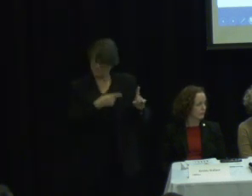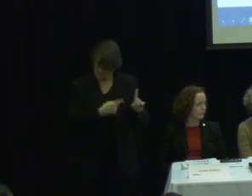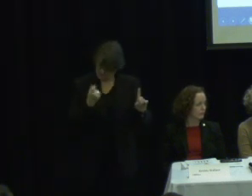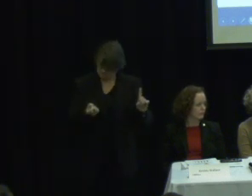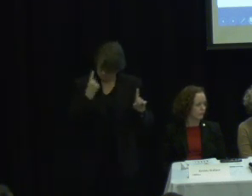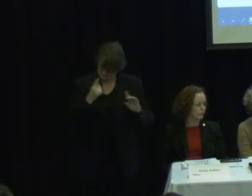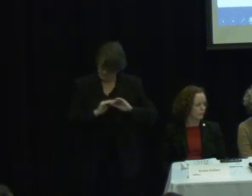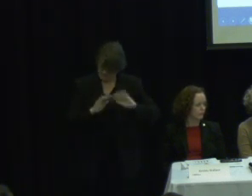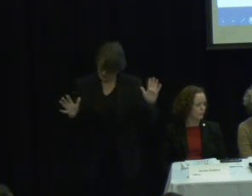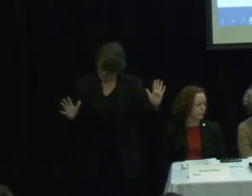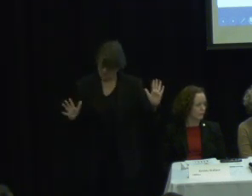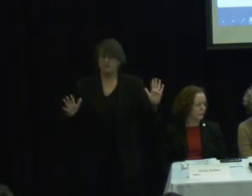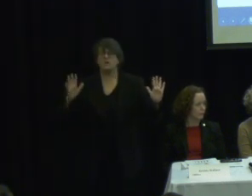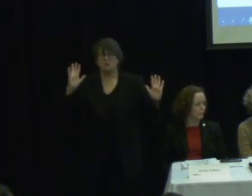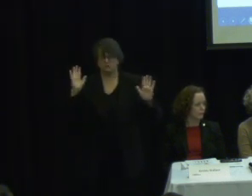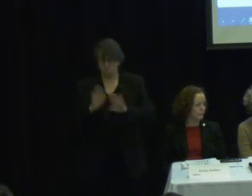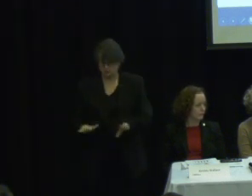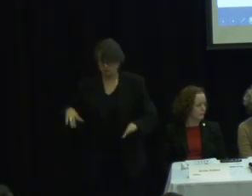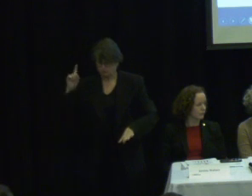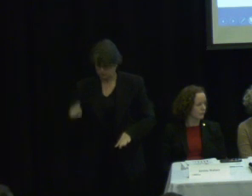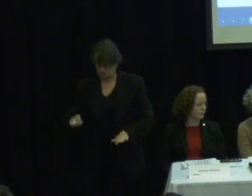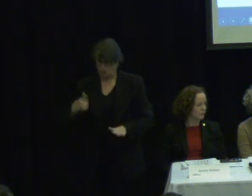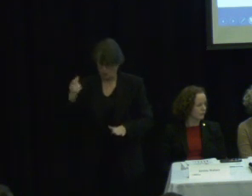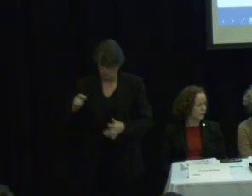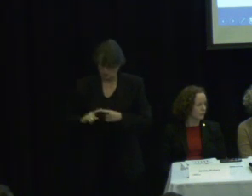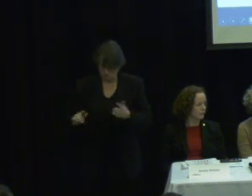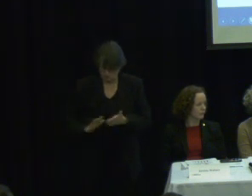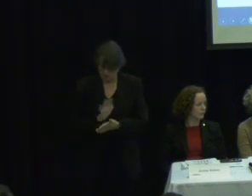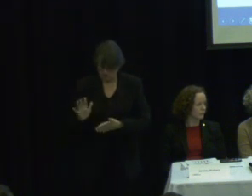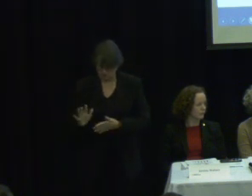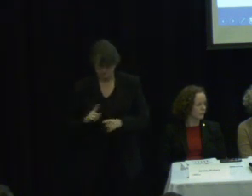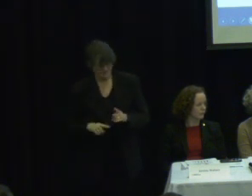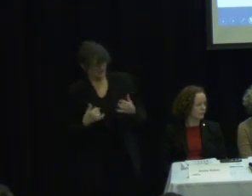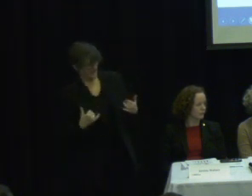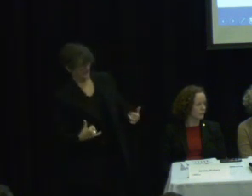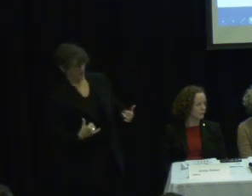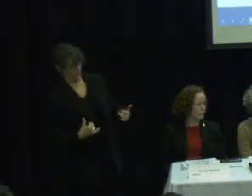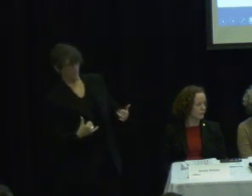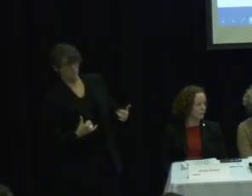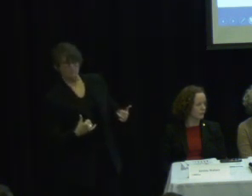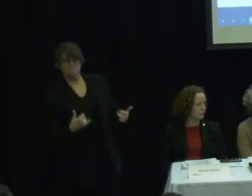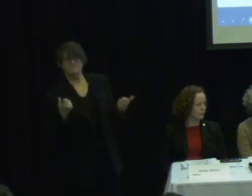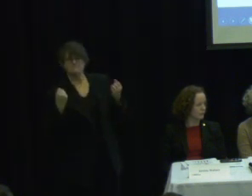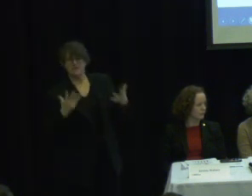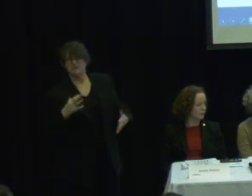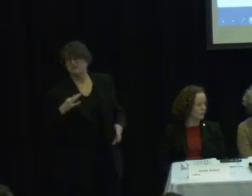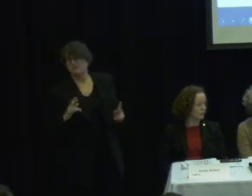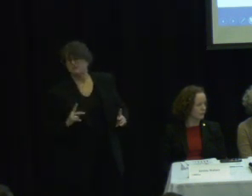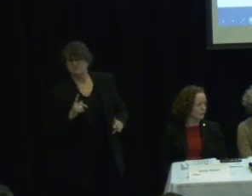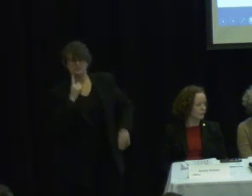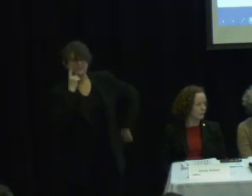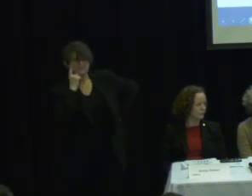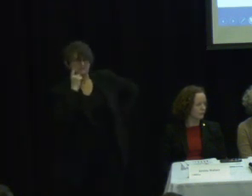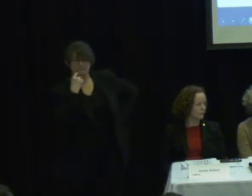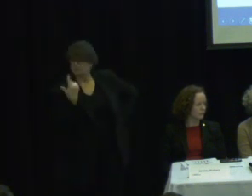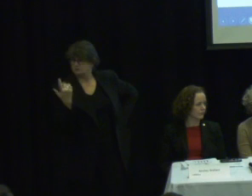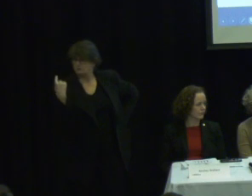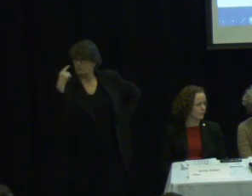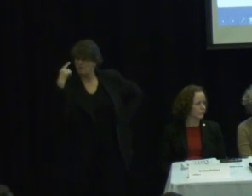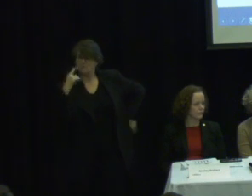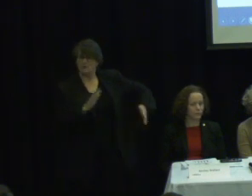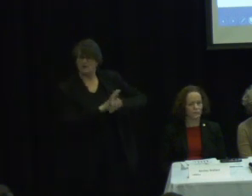their children were going to. And now we've got people who are suspicious. Why are they suspicious? The belief that debt is too